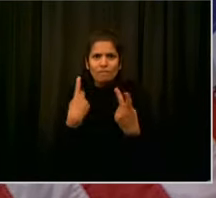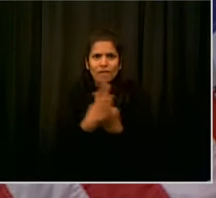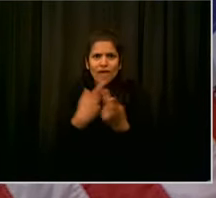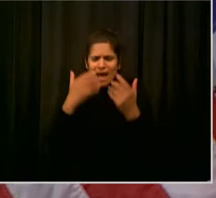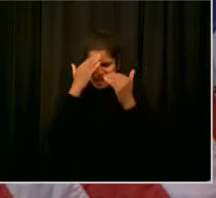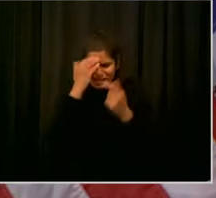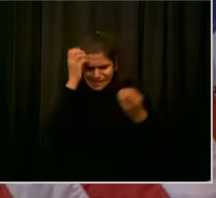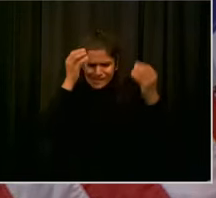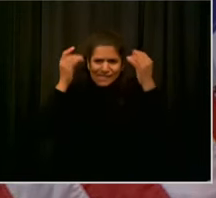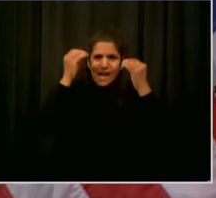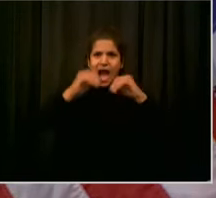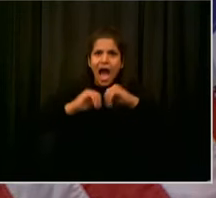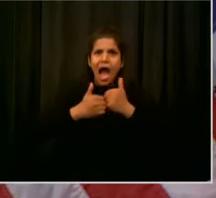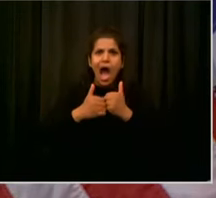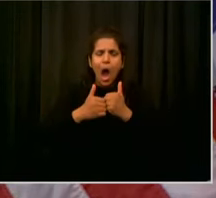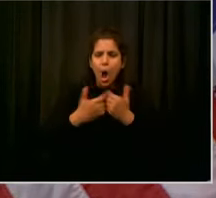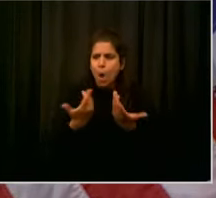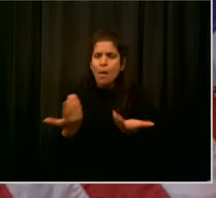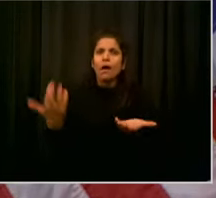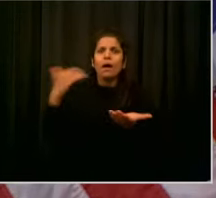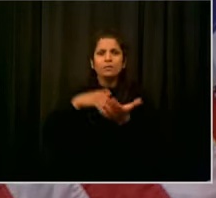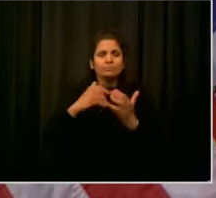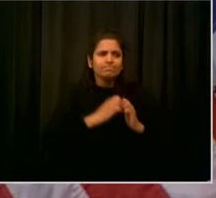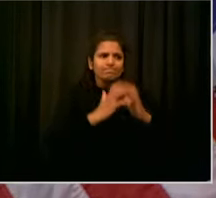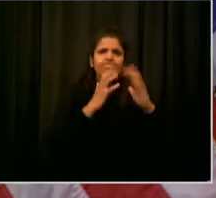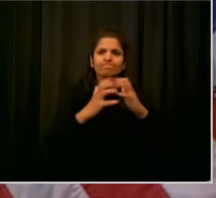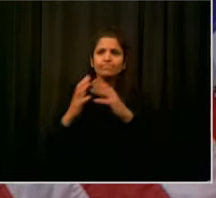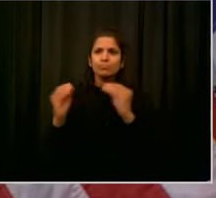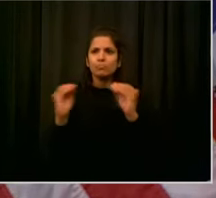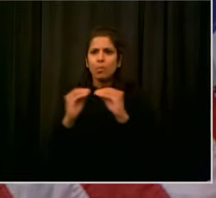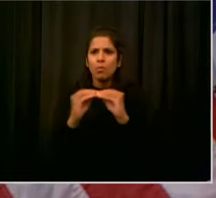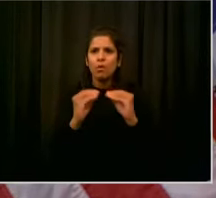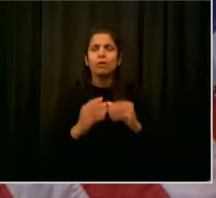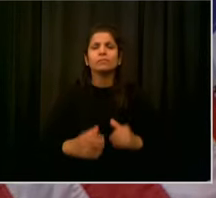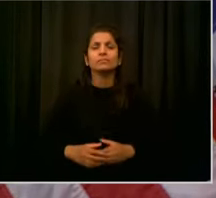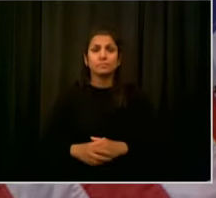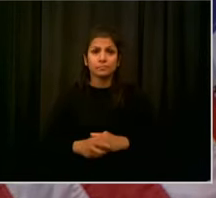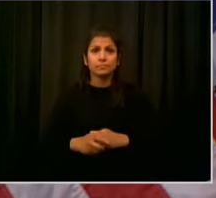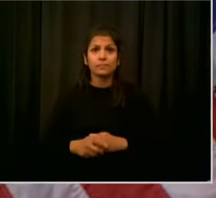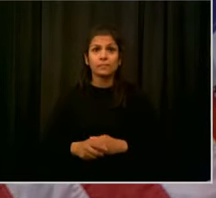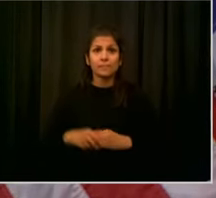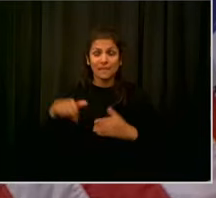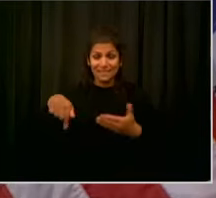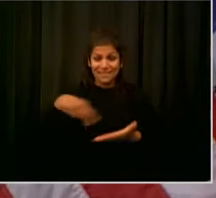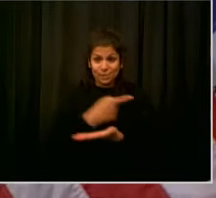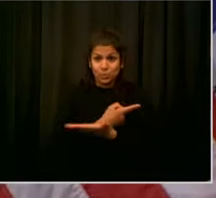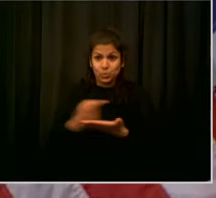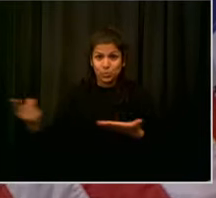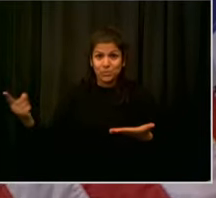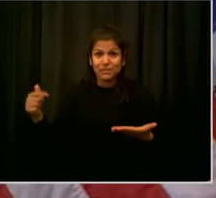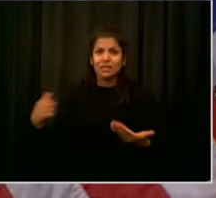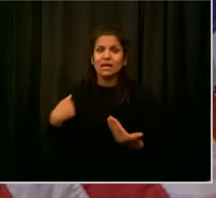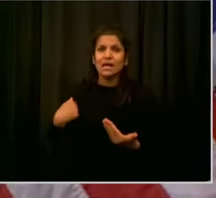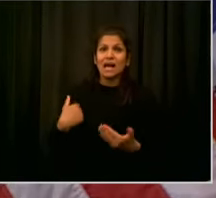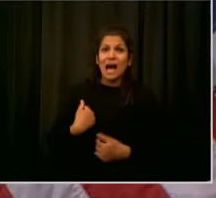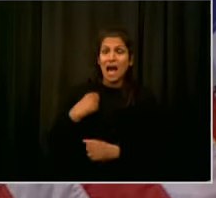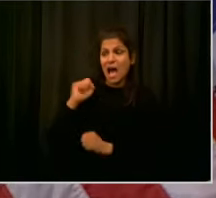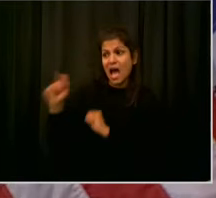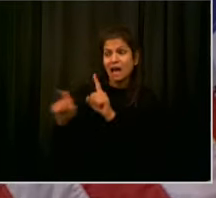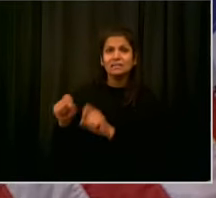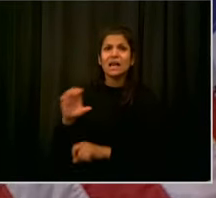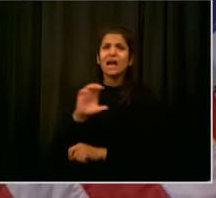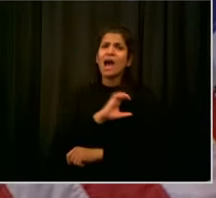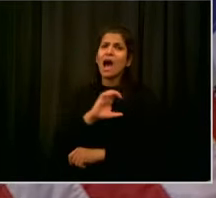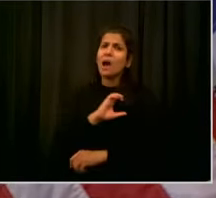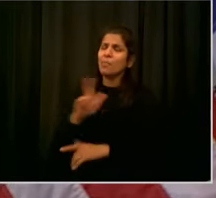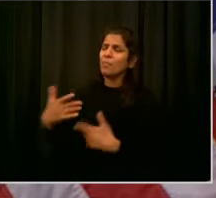NYPD. We've asked them to do extraordinarily difficult work while many of them have been put in danger, and